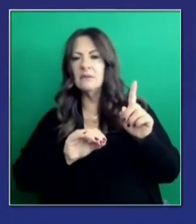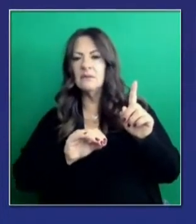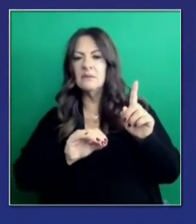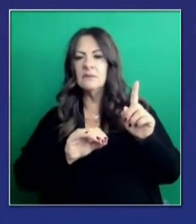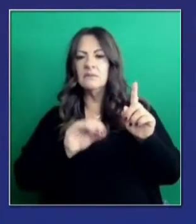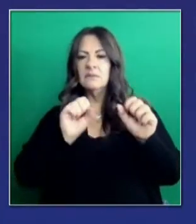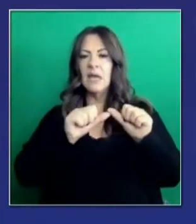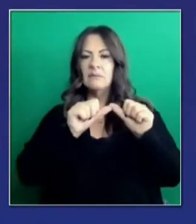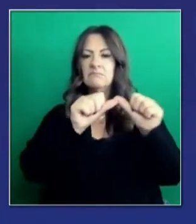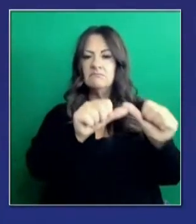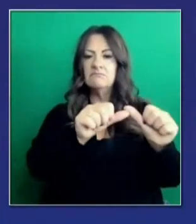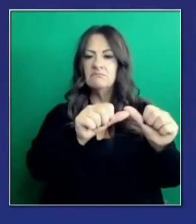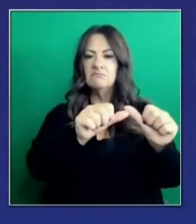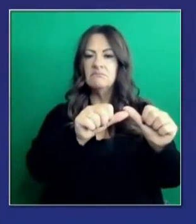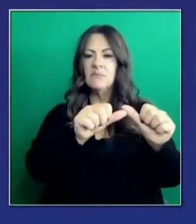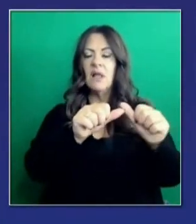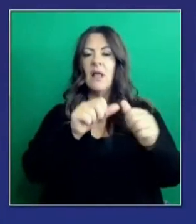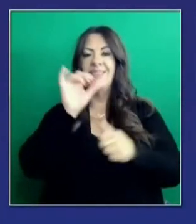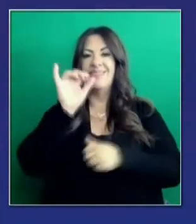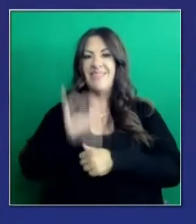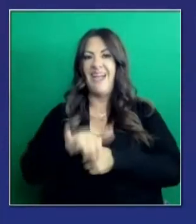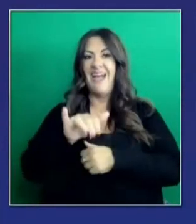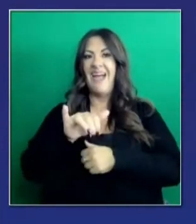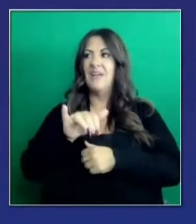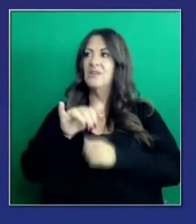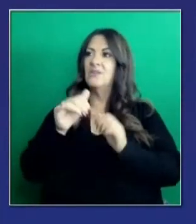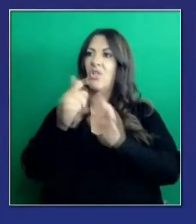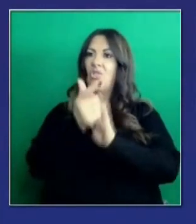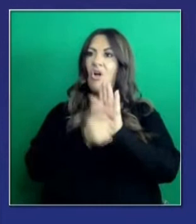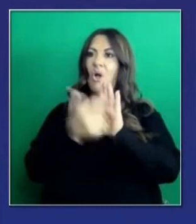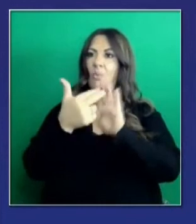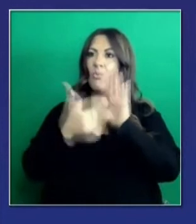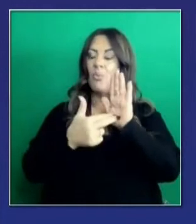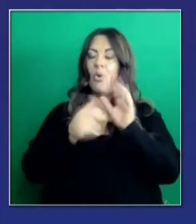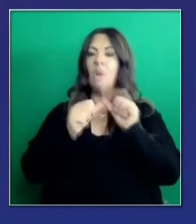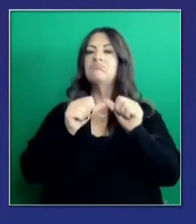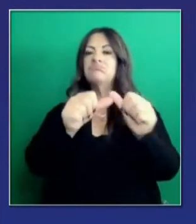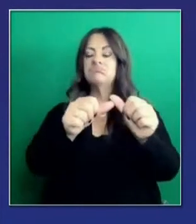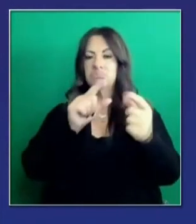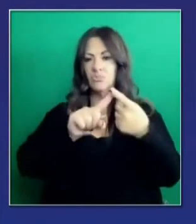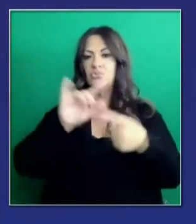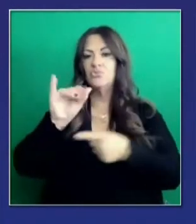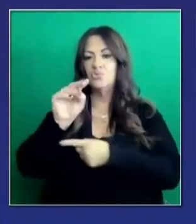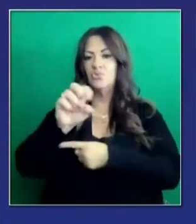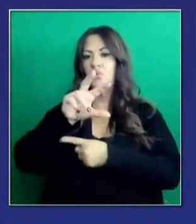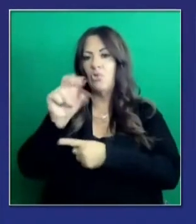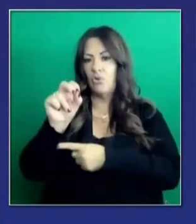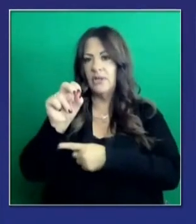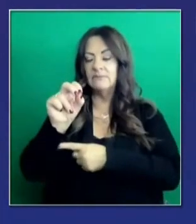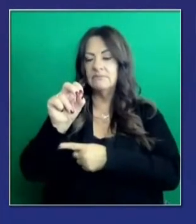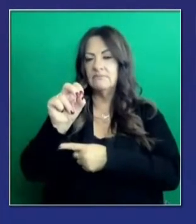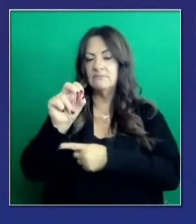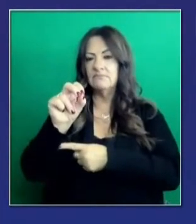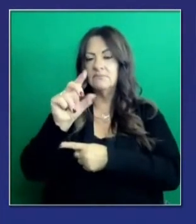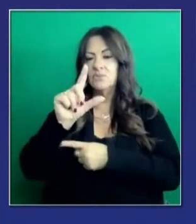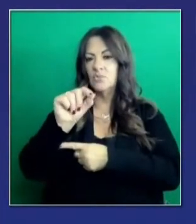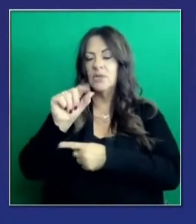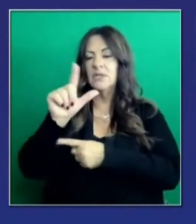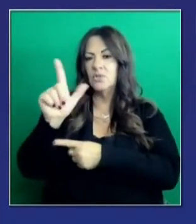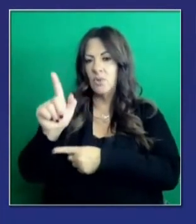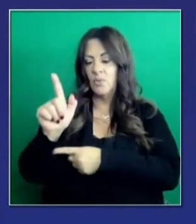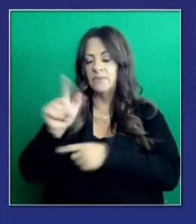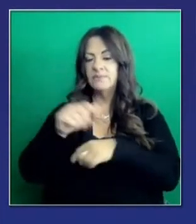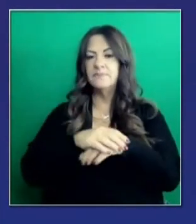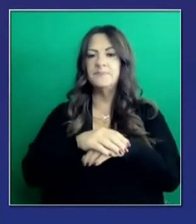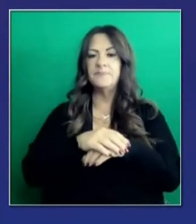July 1st, in essence, June 30th. We address the issues of debt, and I don't want to go into too much detail. You'll get the detail when